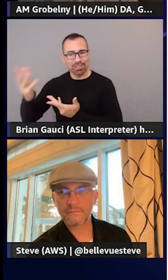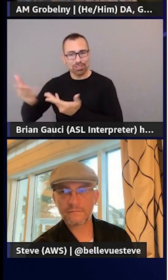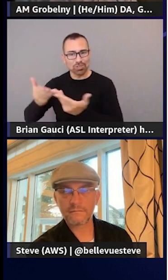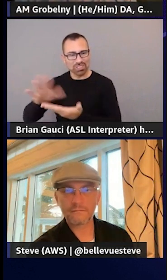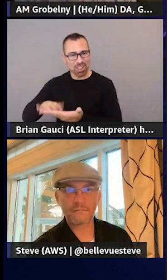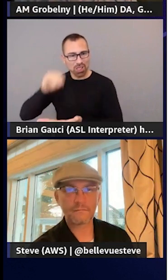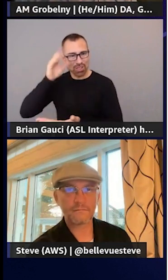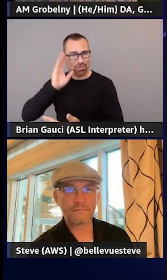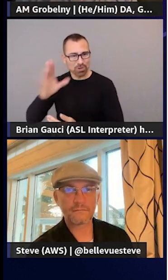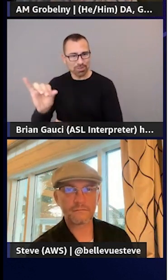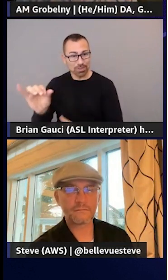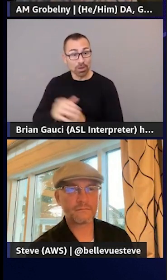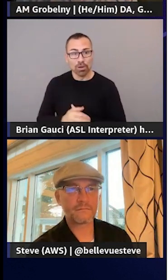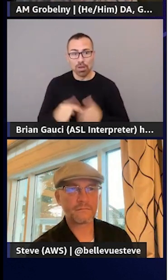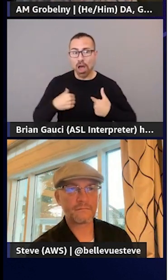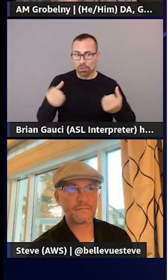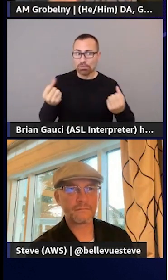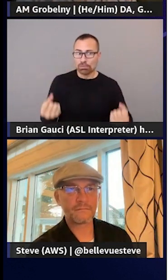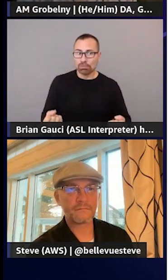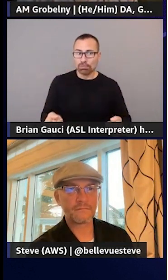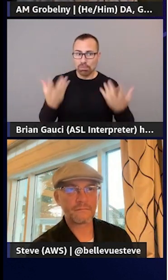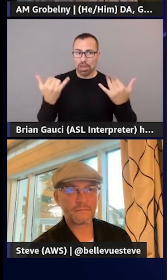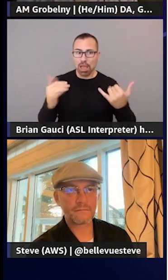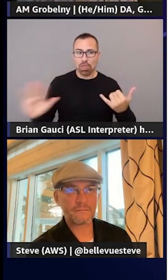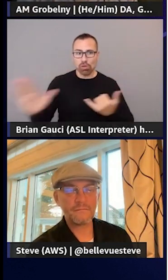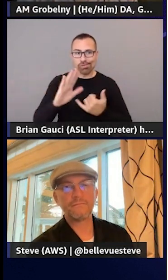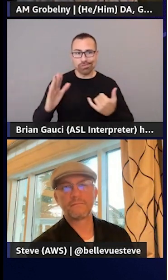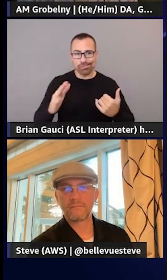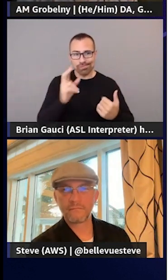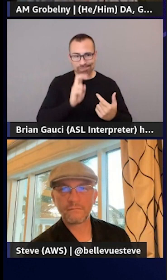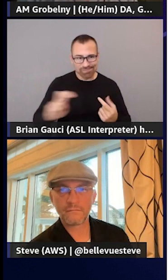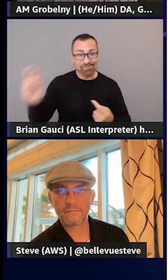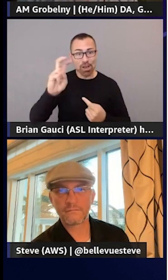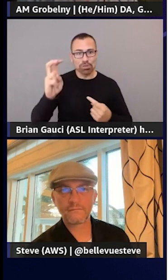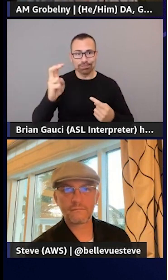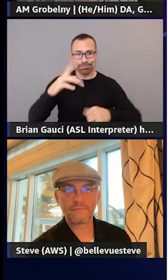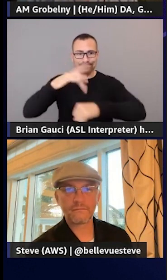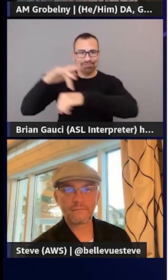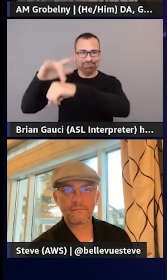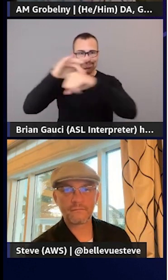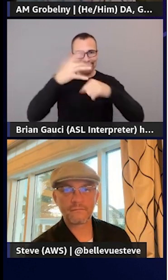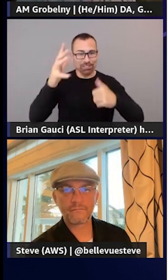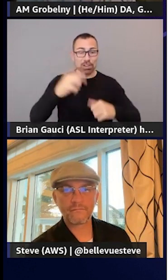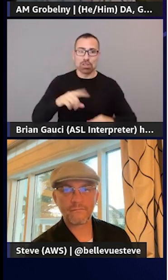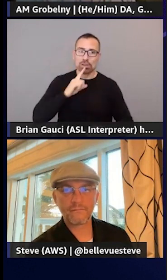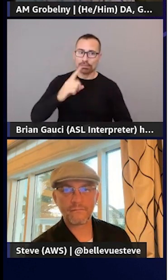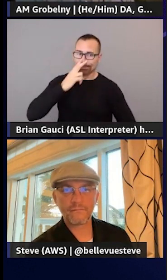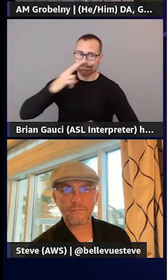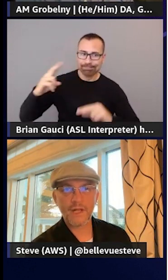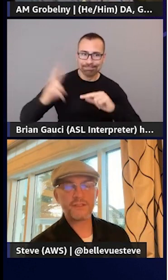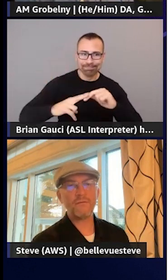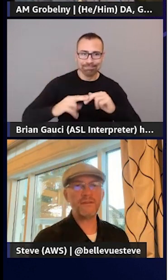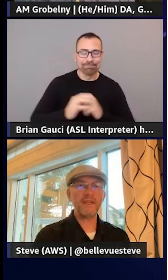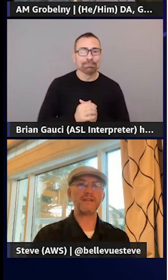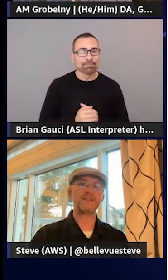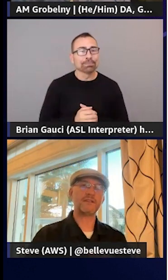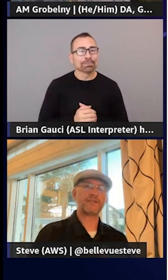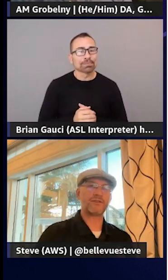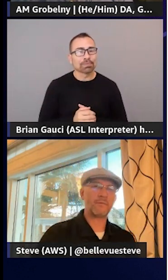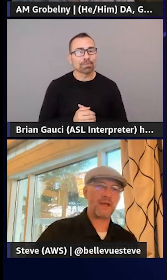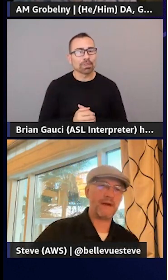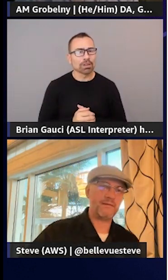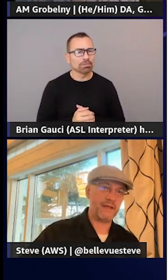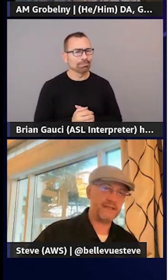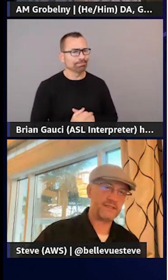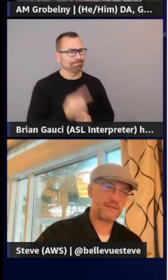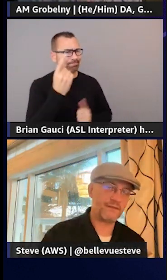played a bunch of those quests. They're immensely fun. Anyway. All right. So one thing that